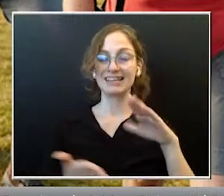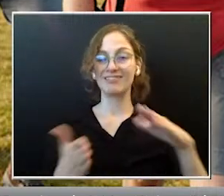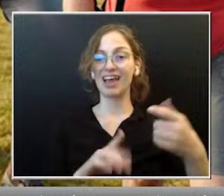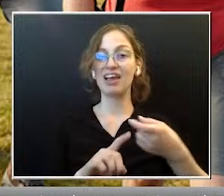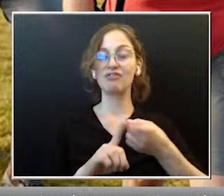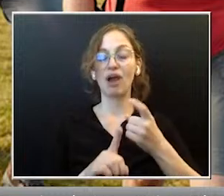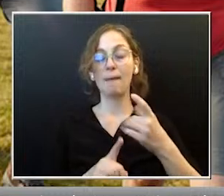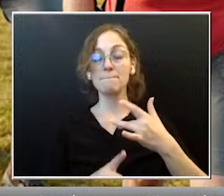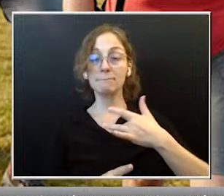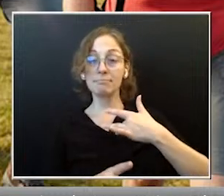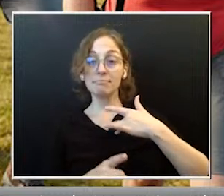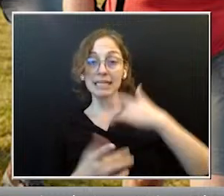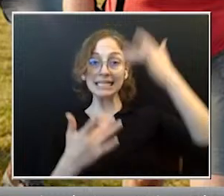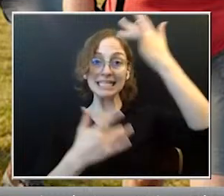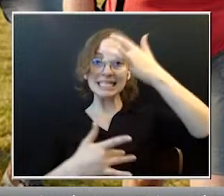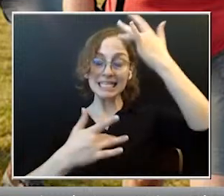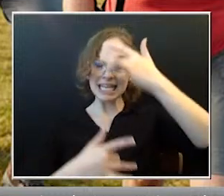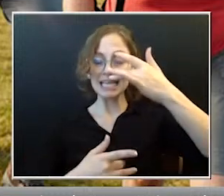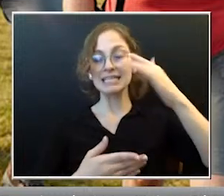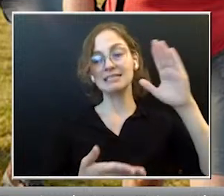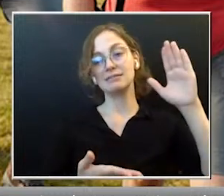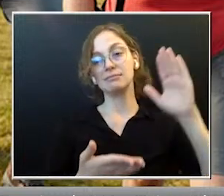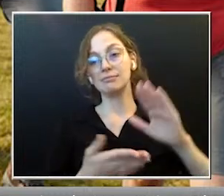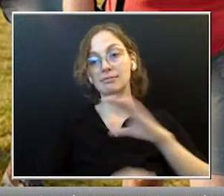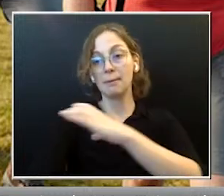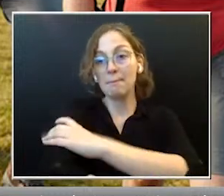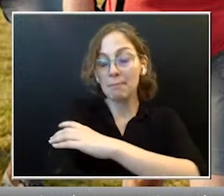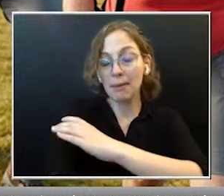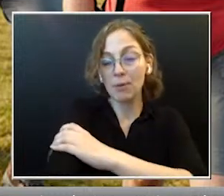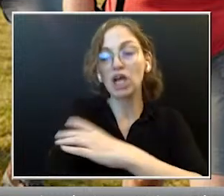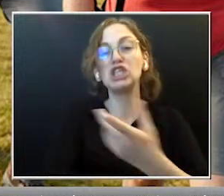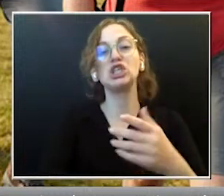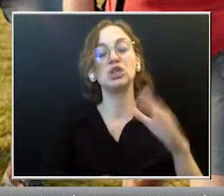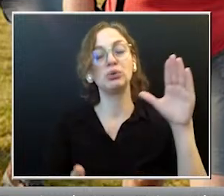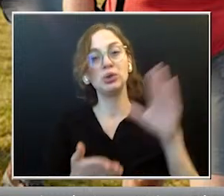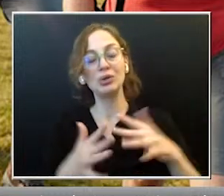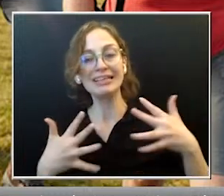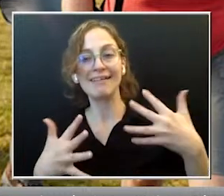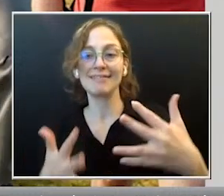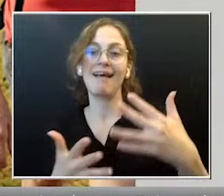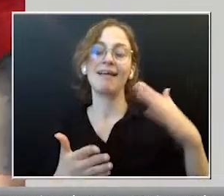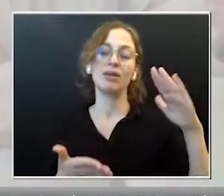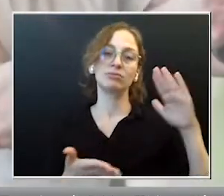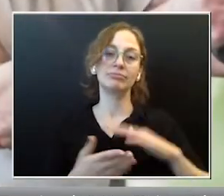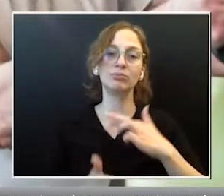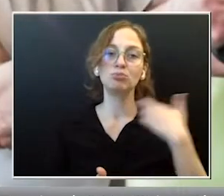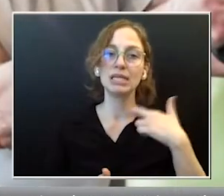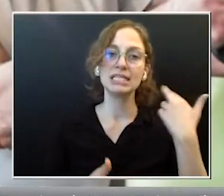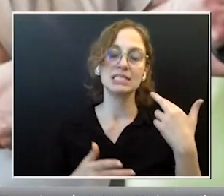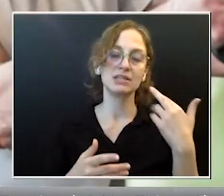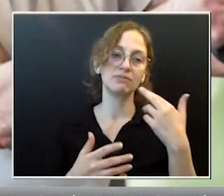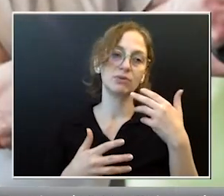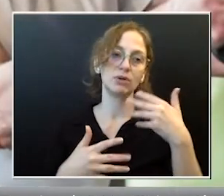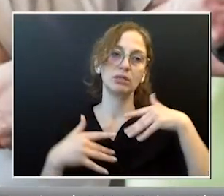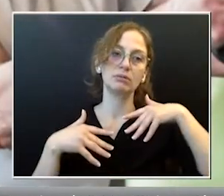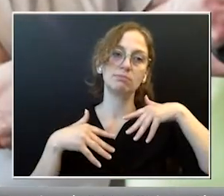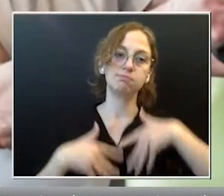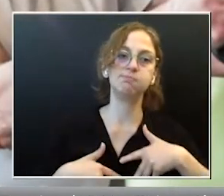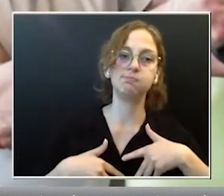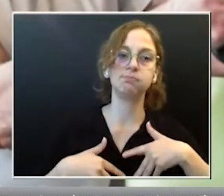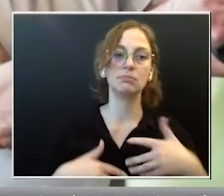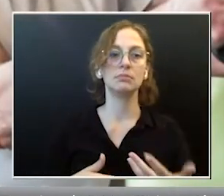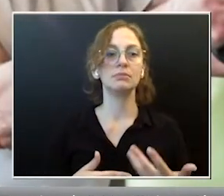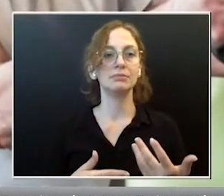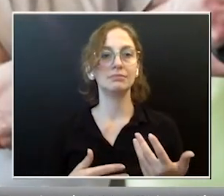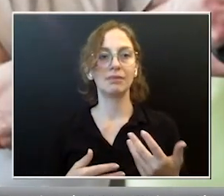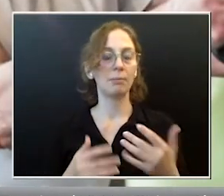it gives you brain health benefits, reduces anxiety, lowers your risk of depression, among a slew of other things. And as our doctors